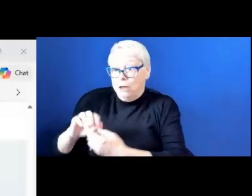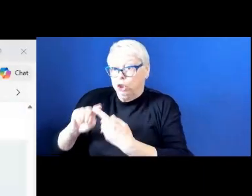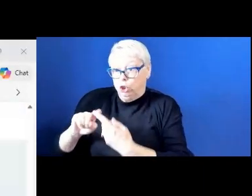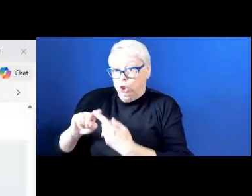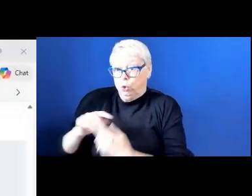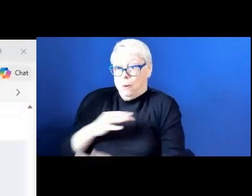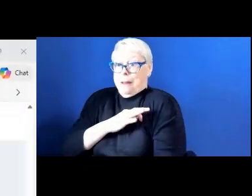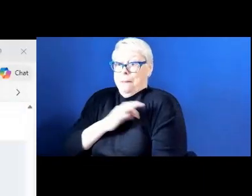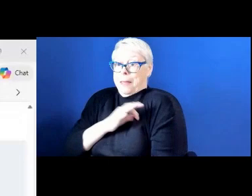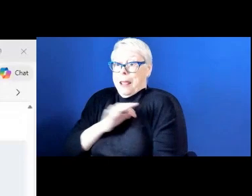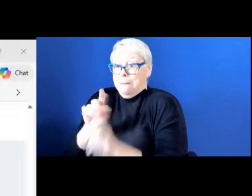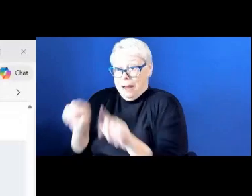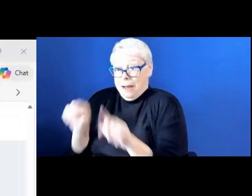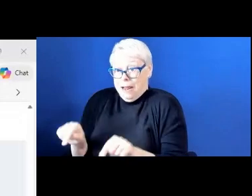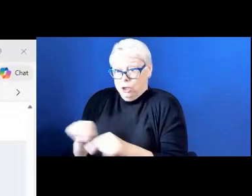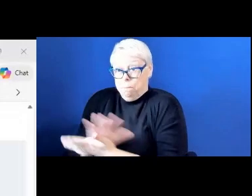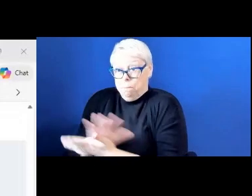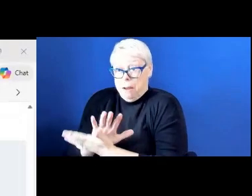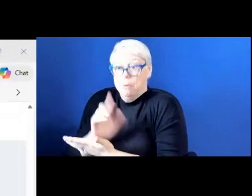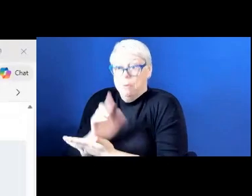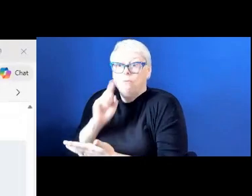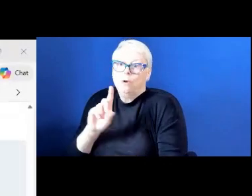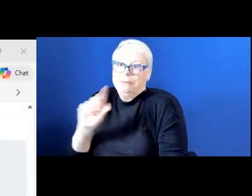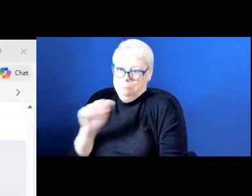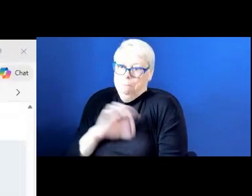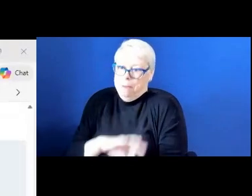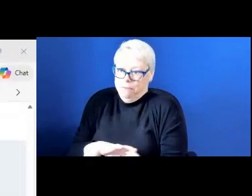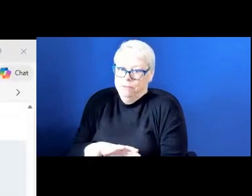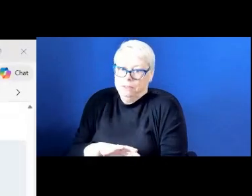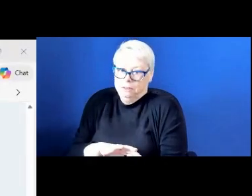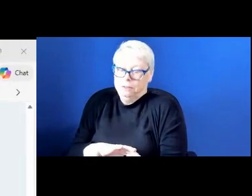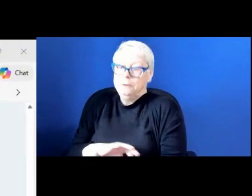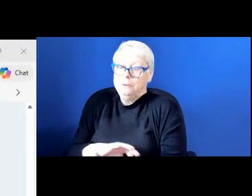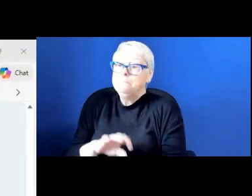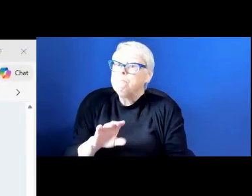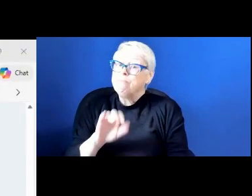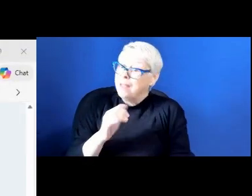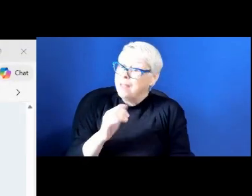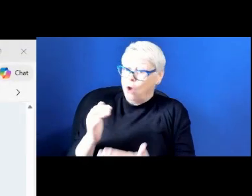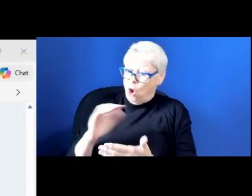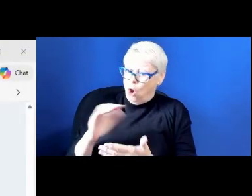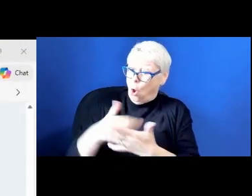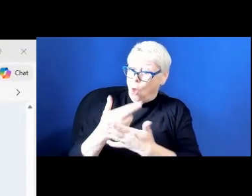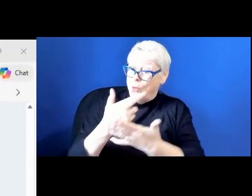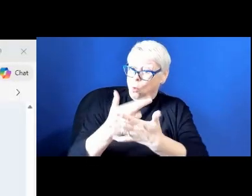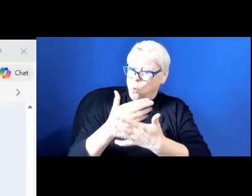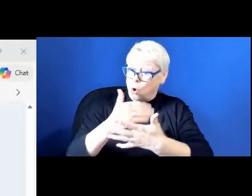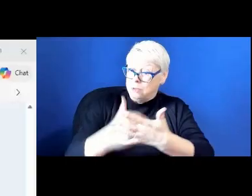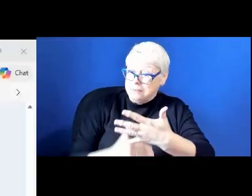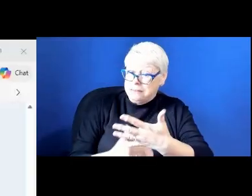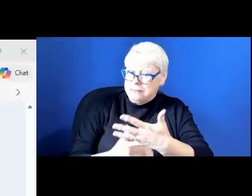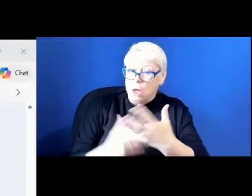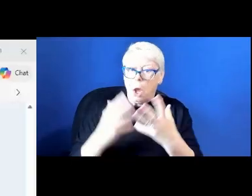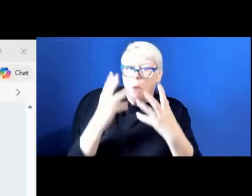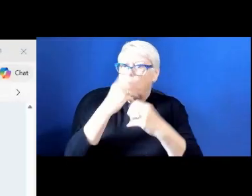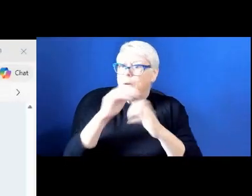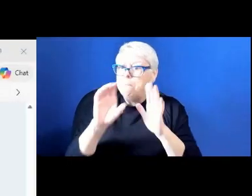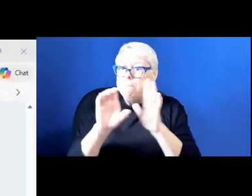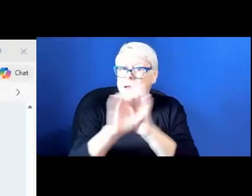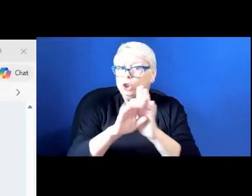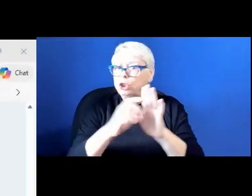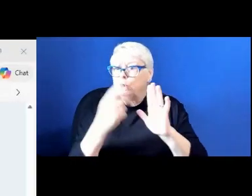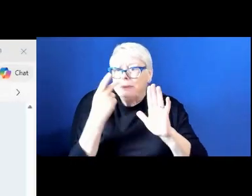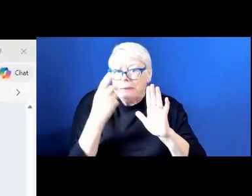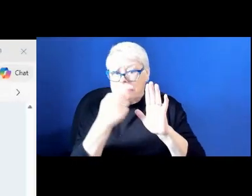application for the disability benefits. All these resources with the beautiful images that you can see on screen